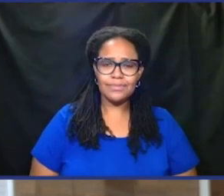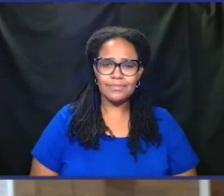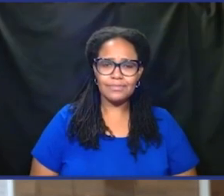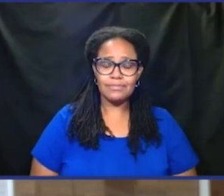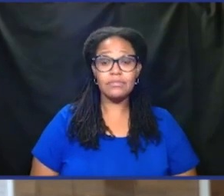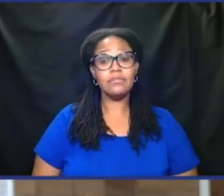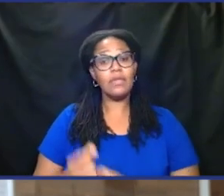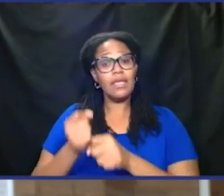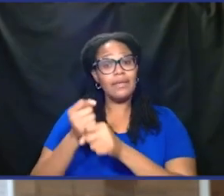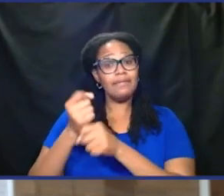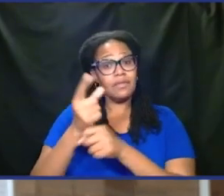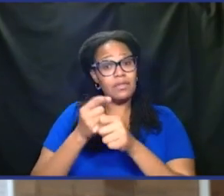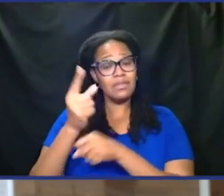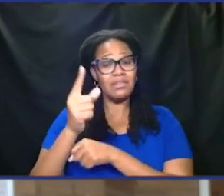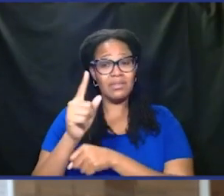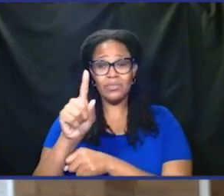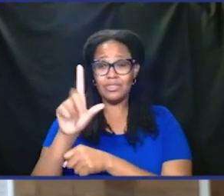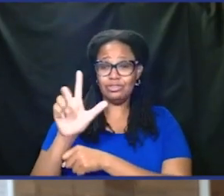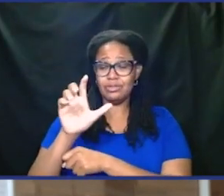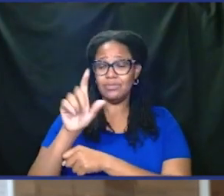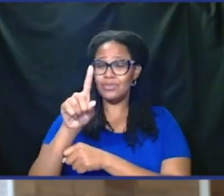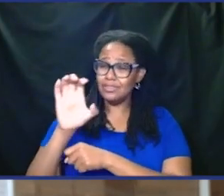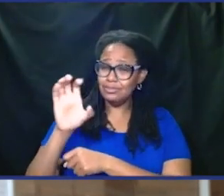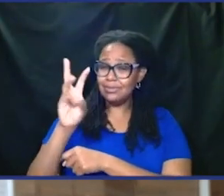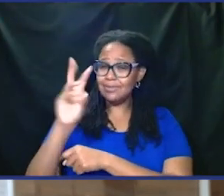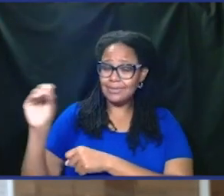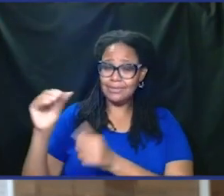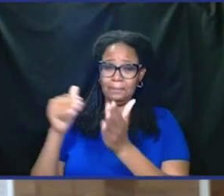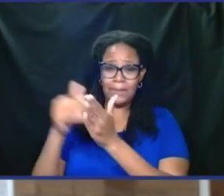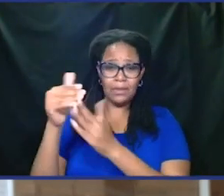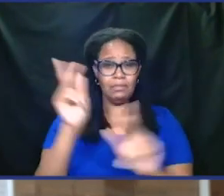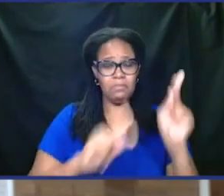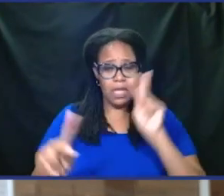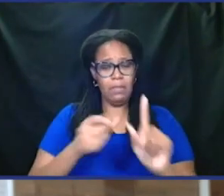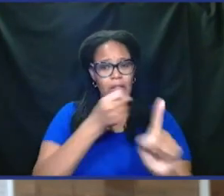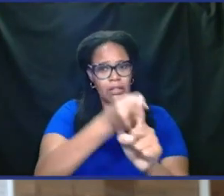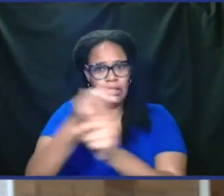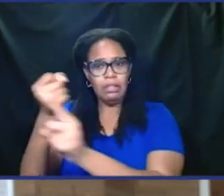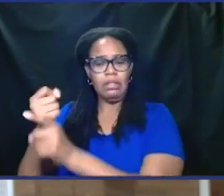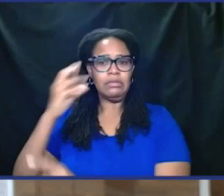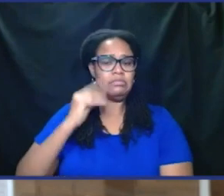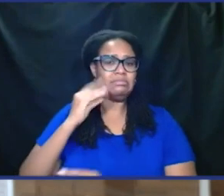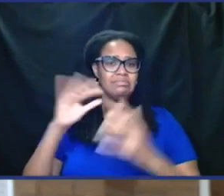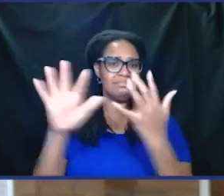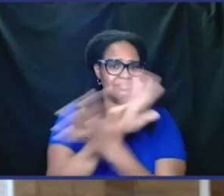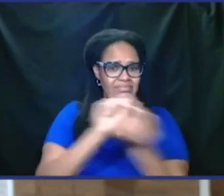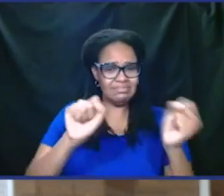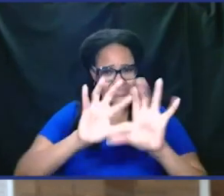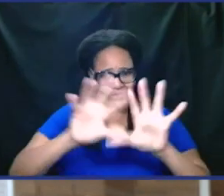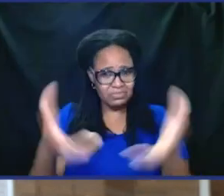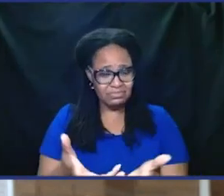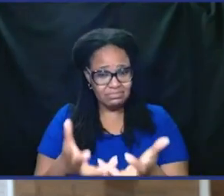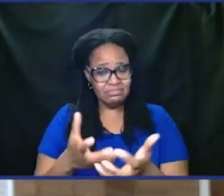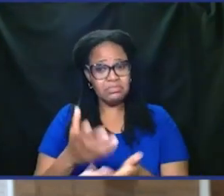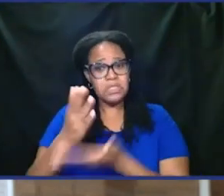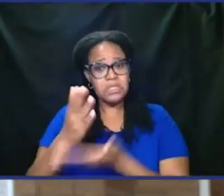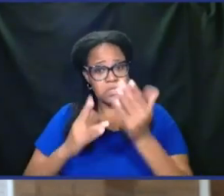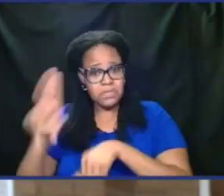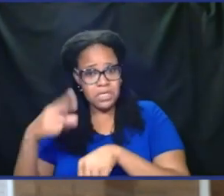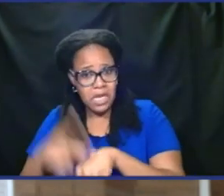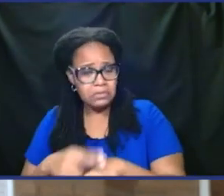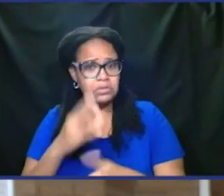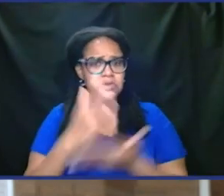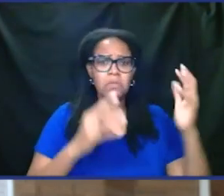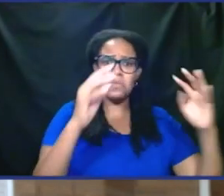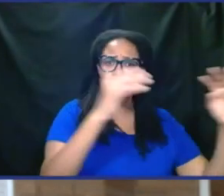Every year, 160 million people are affected by disasters around the world. And not all of those are natural disasters. War,